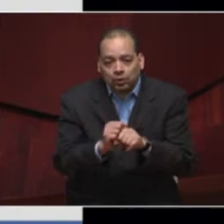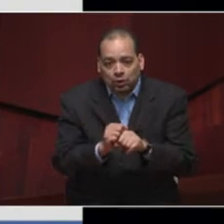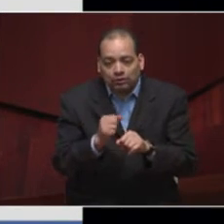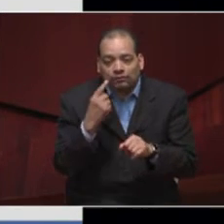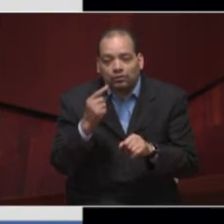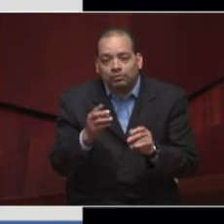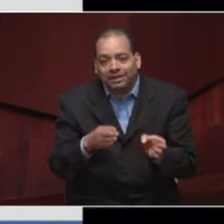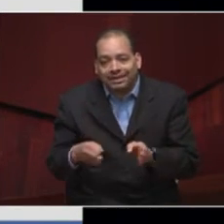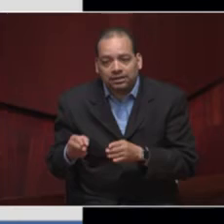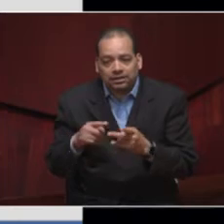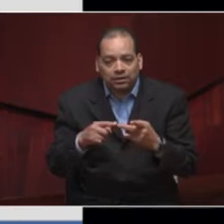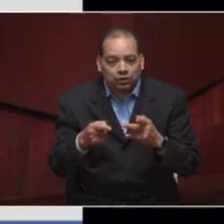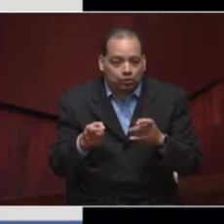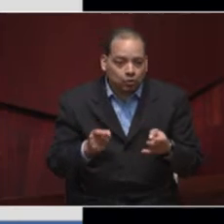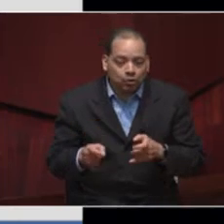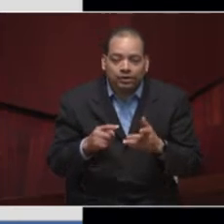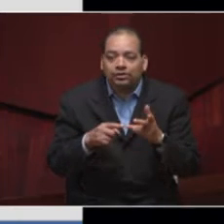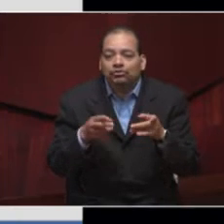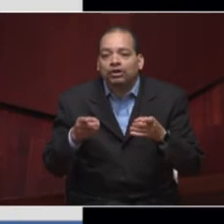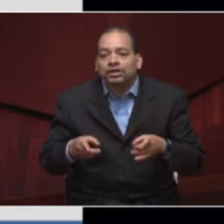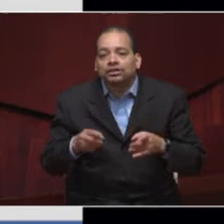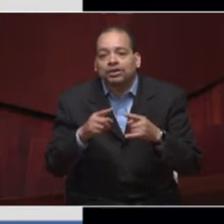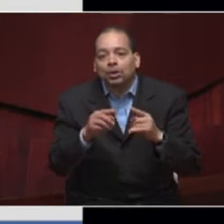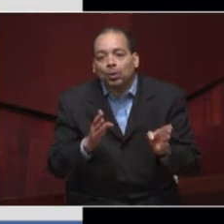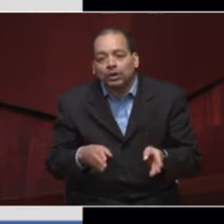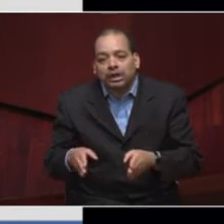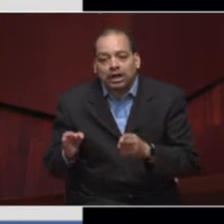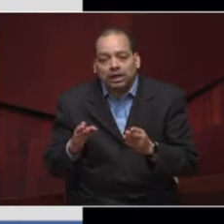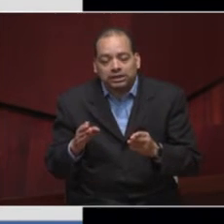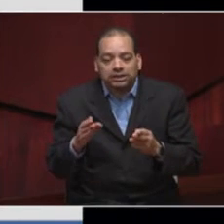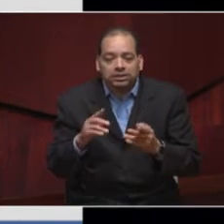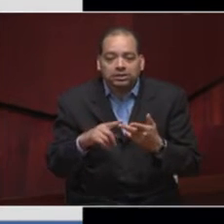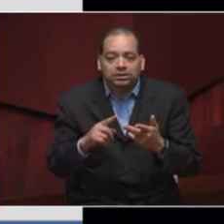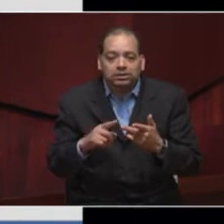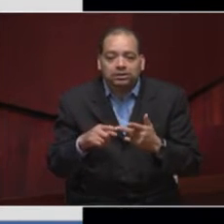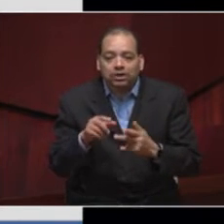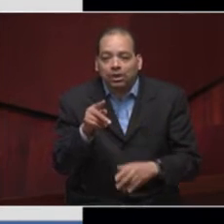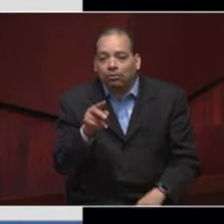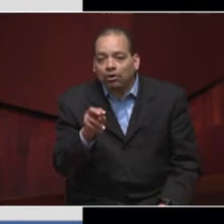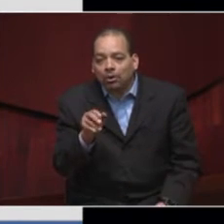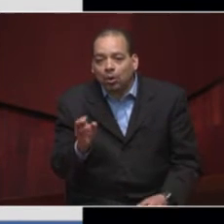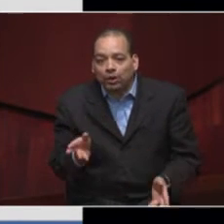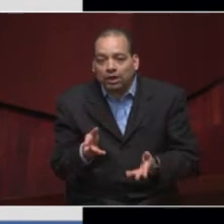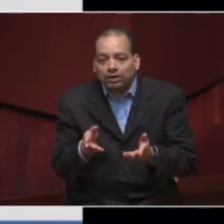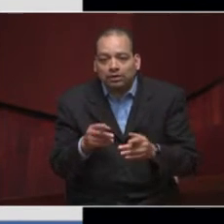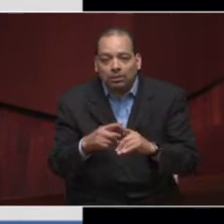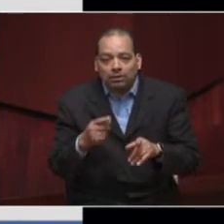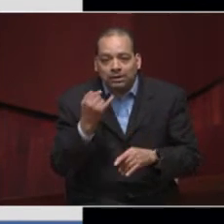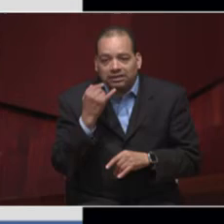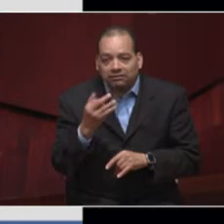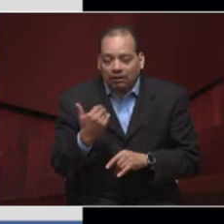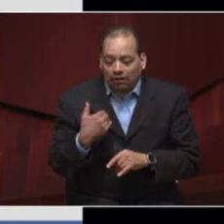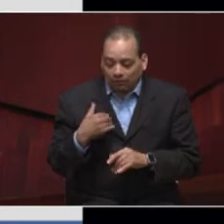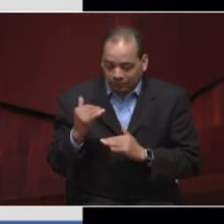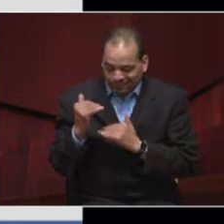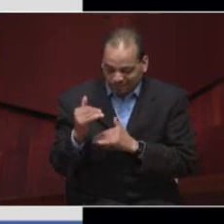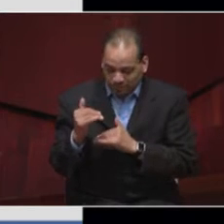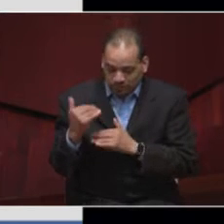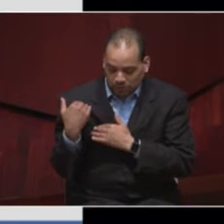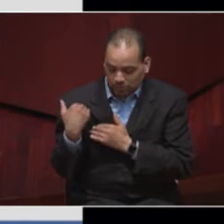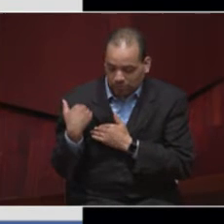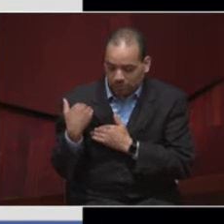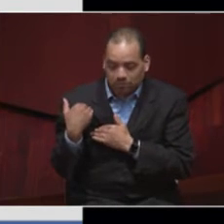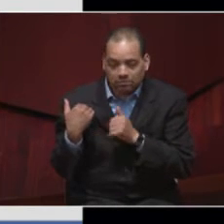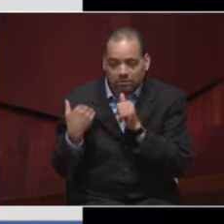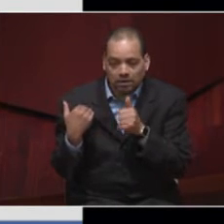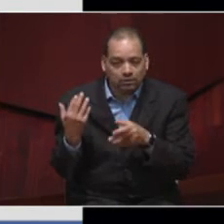directing, organizing, promoting. It does not cover positions with limited RIM responsibility. So if records manager